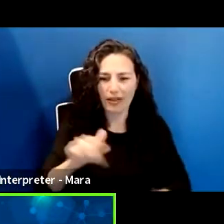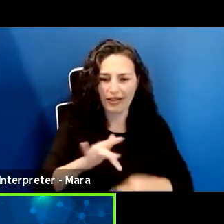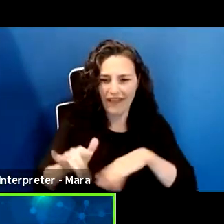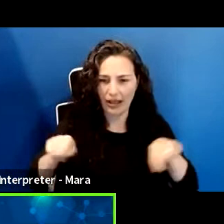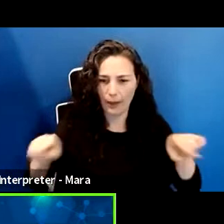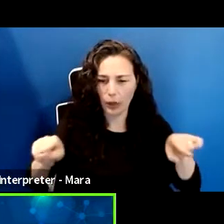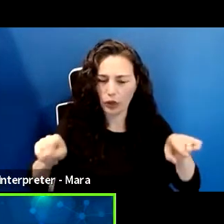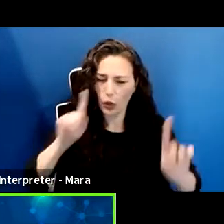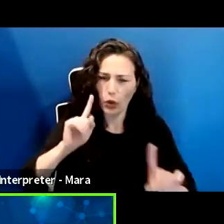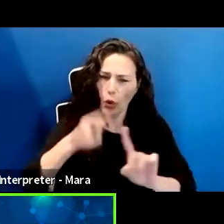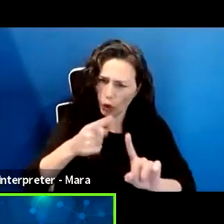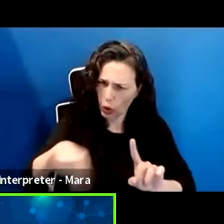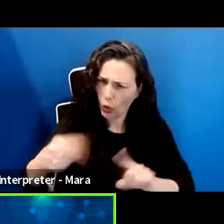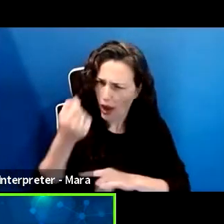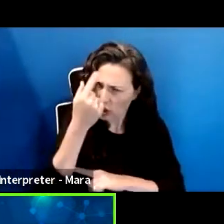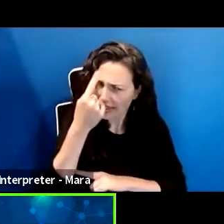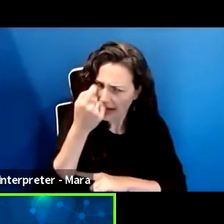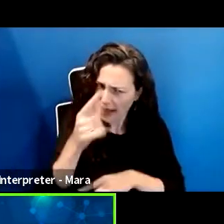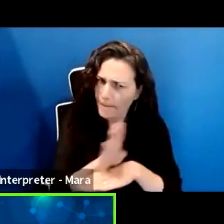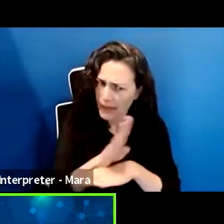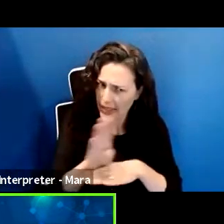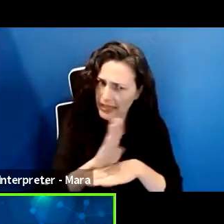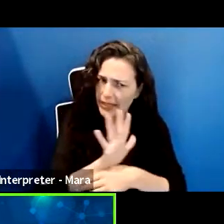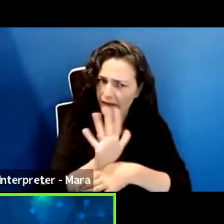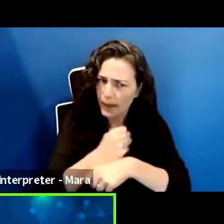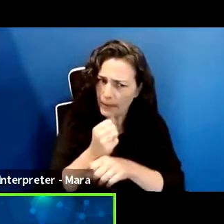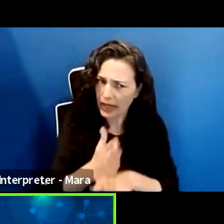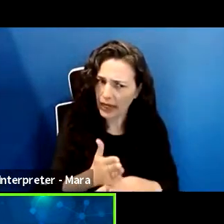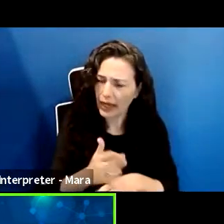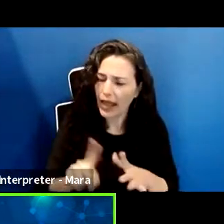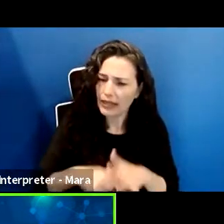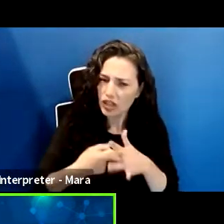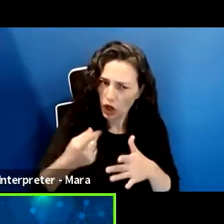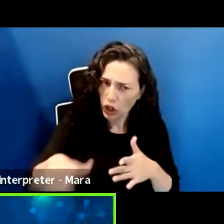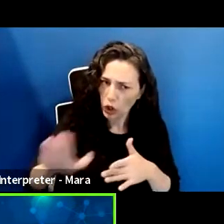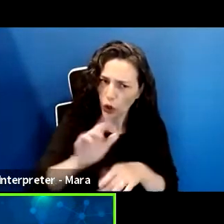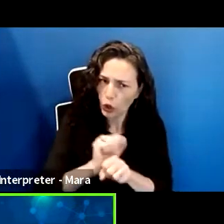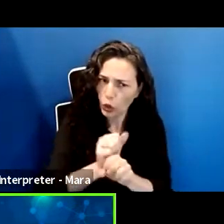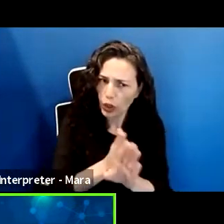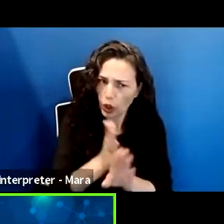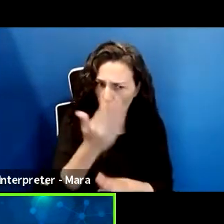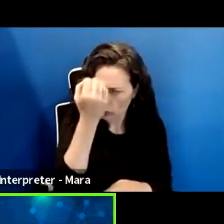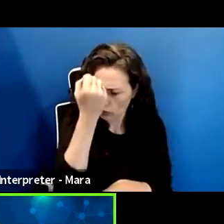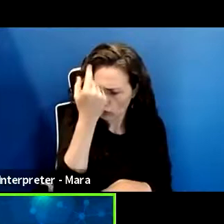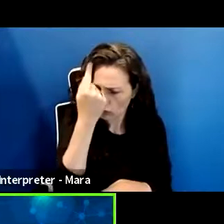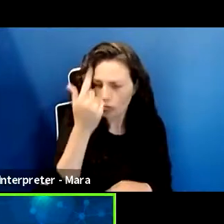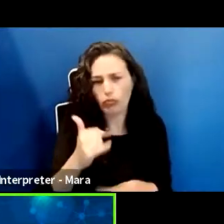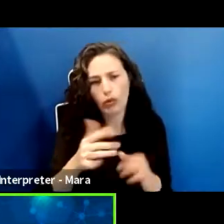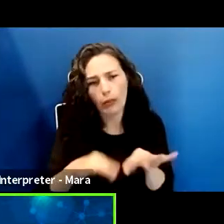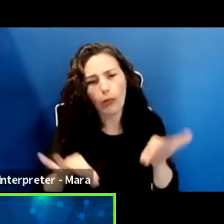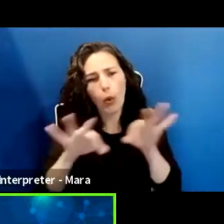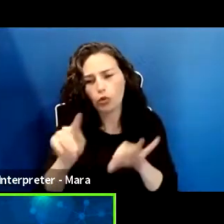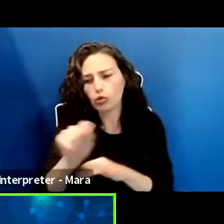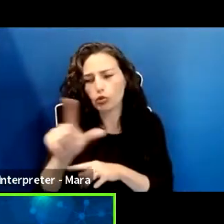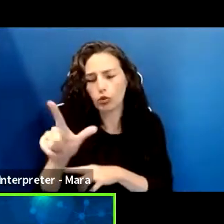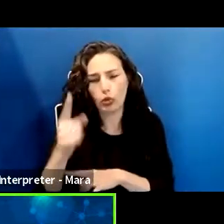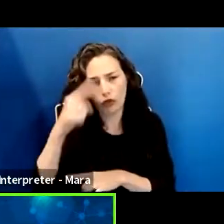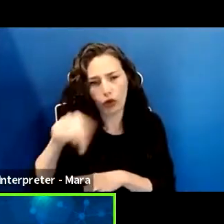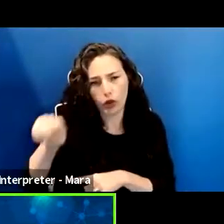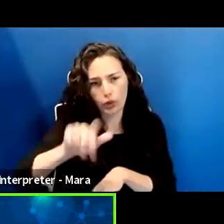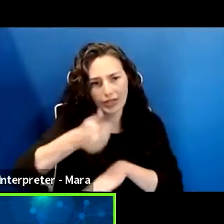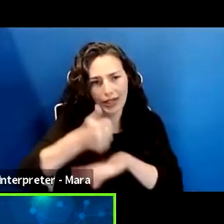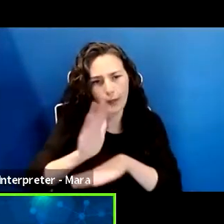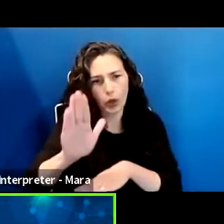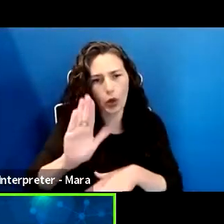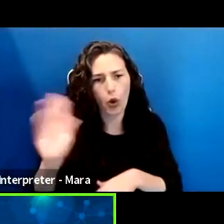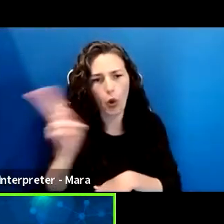understand the business of filmmaking and to help kickstart your career by learning one of the most important tools in creating your own content, which